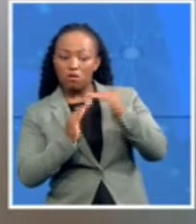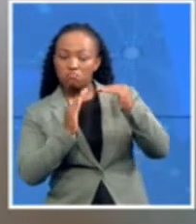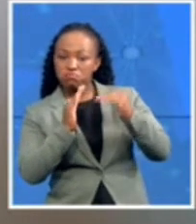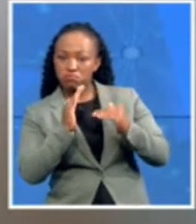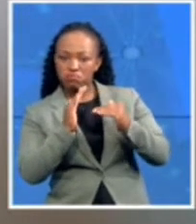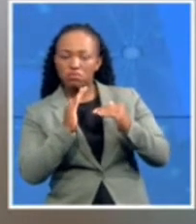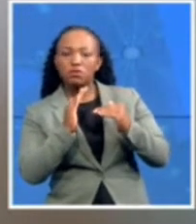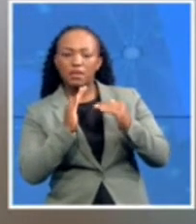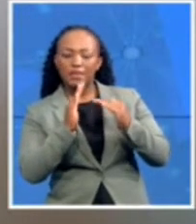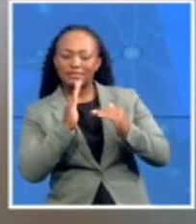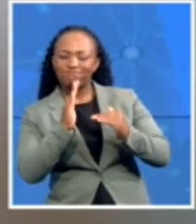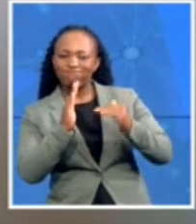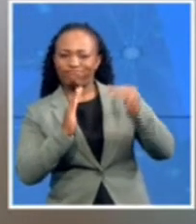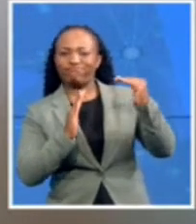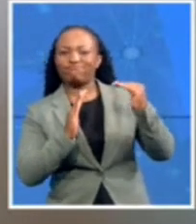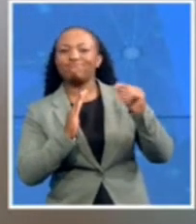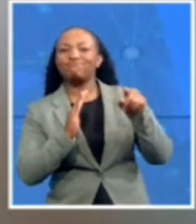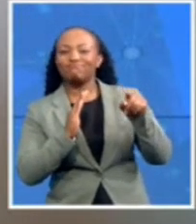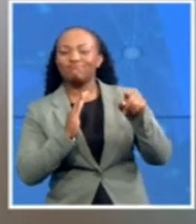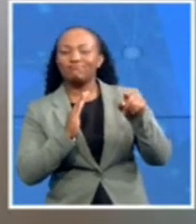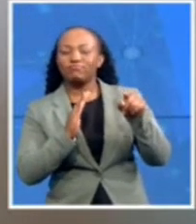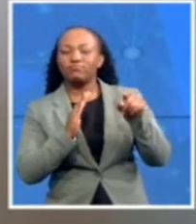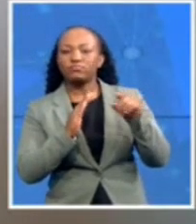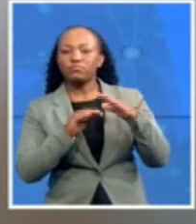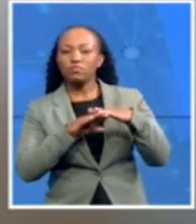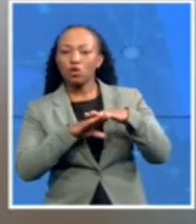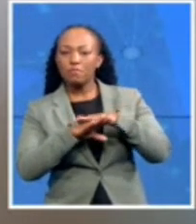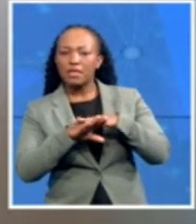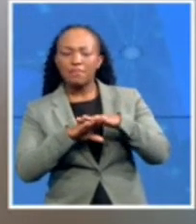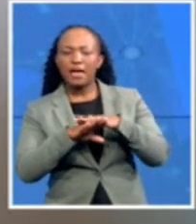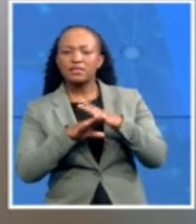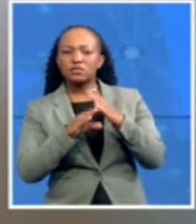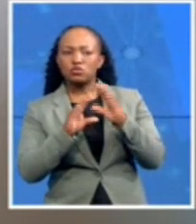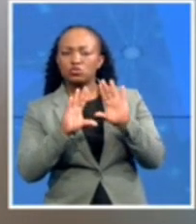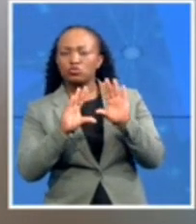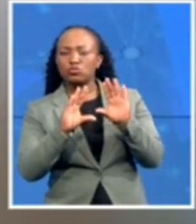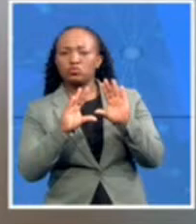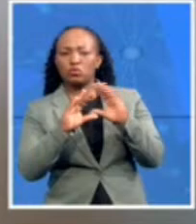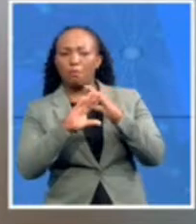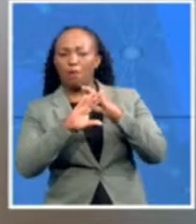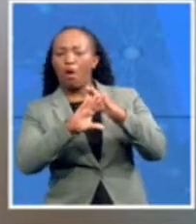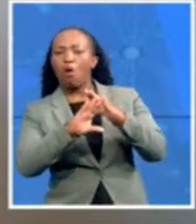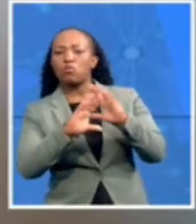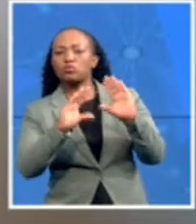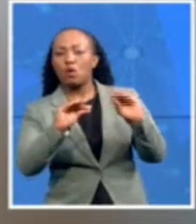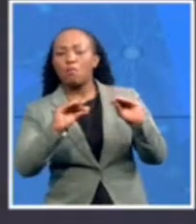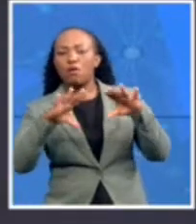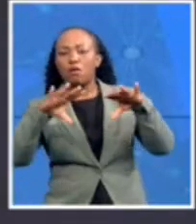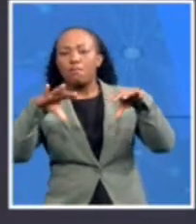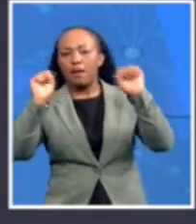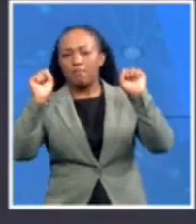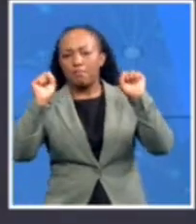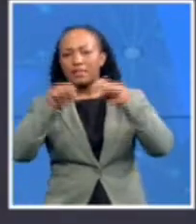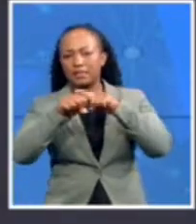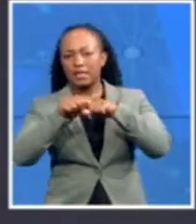to minimize the risk of load shedding during these outages. Thanks, Mariam.